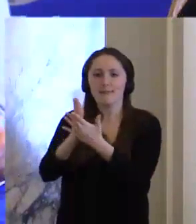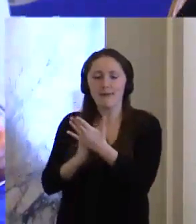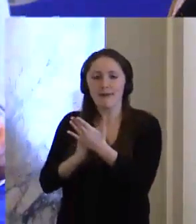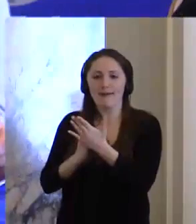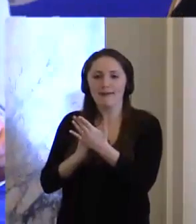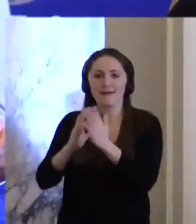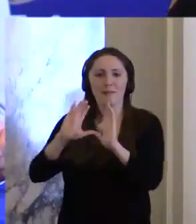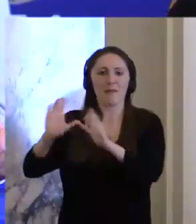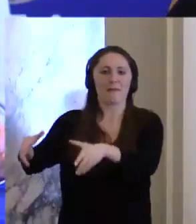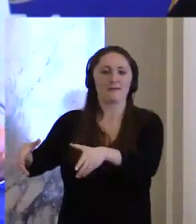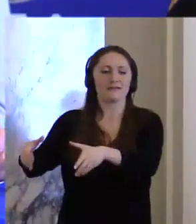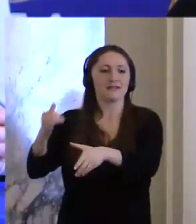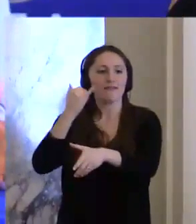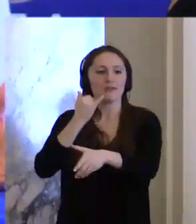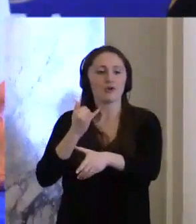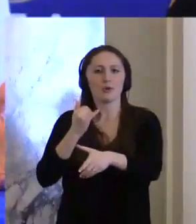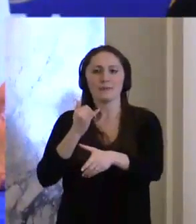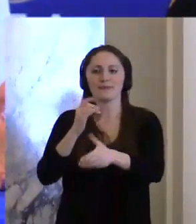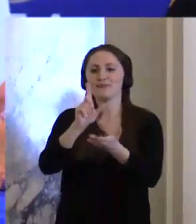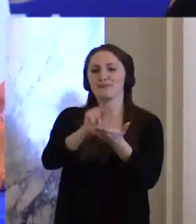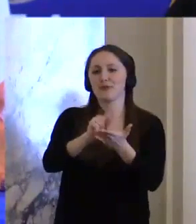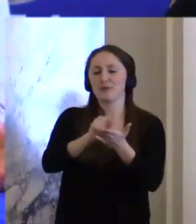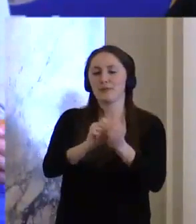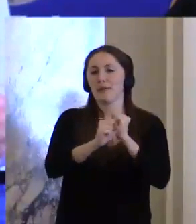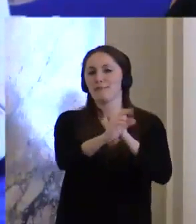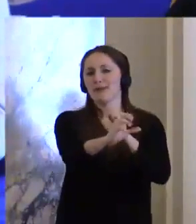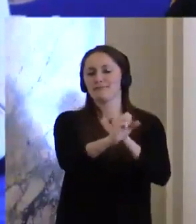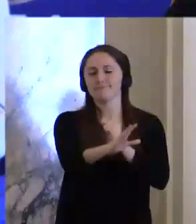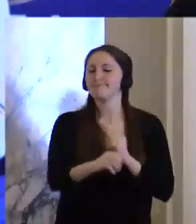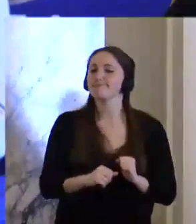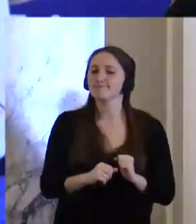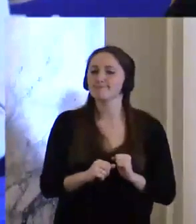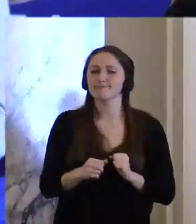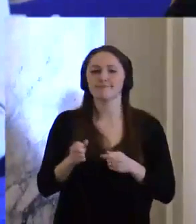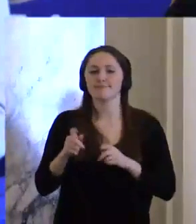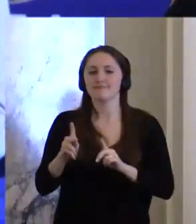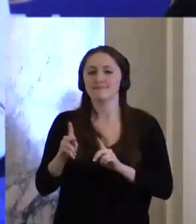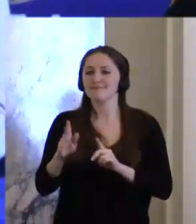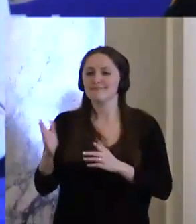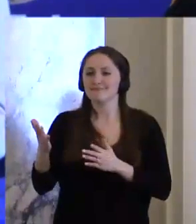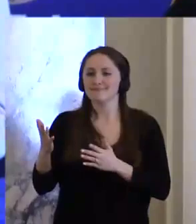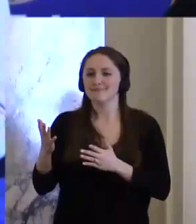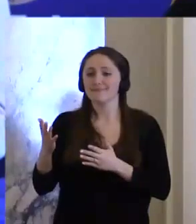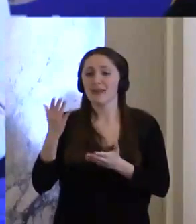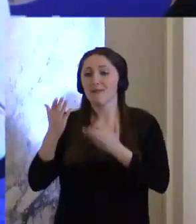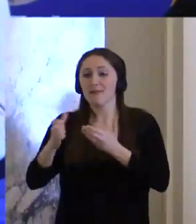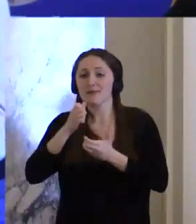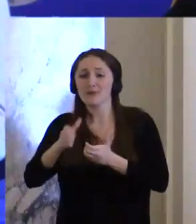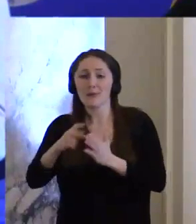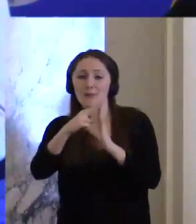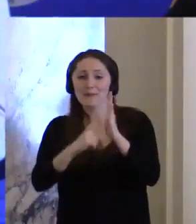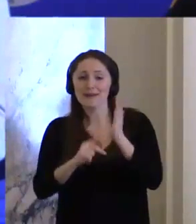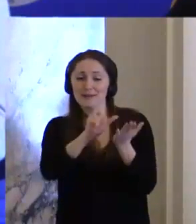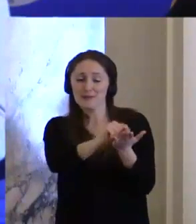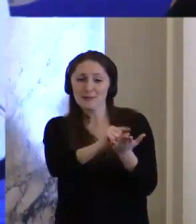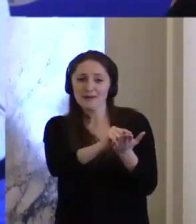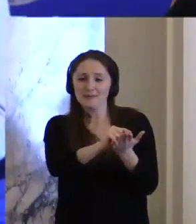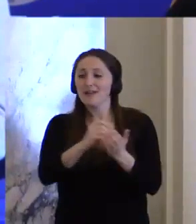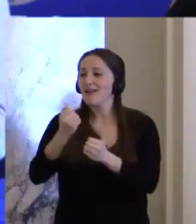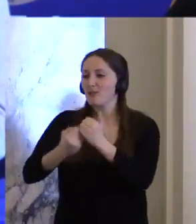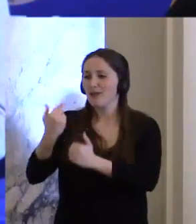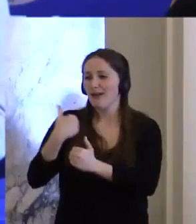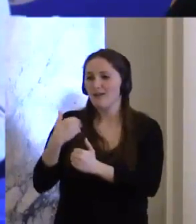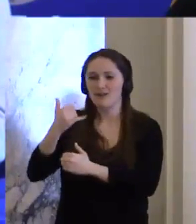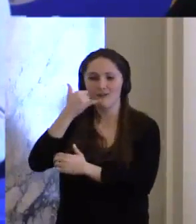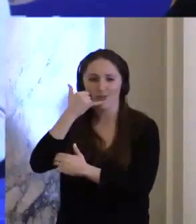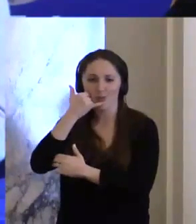the newspaper, chances are they don't read newspapers. But everybody has a cell phone, or almost everybody has a cell phone in their